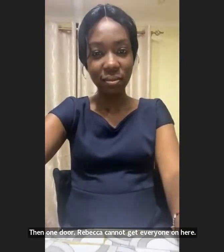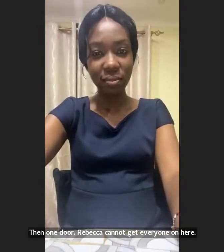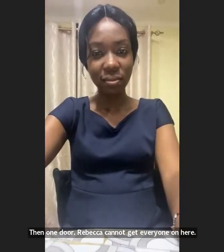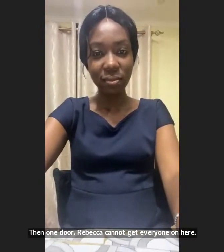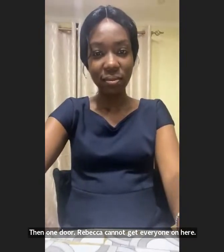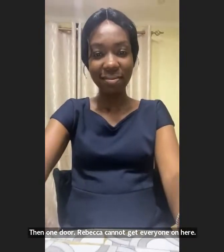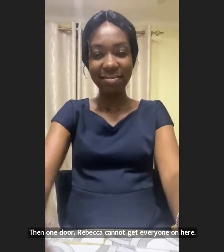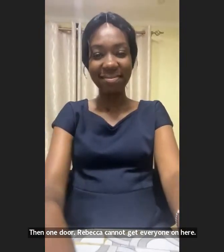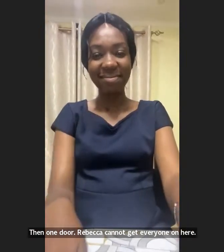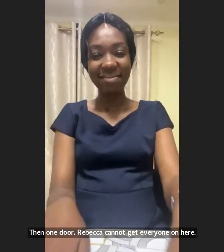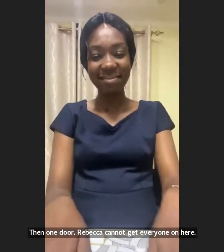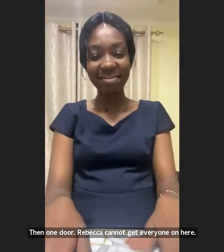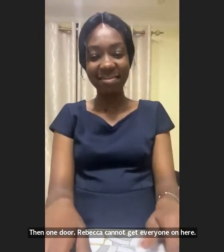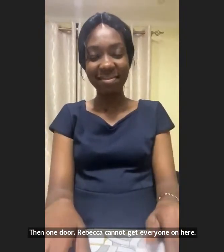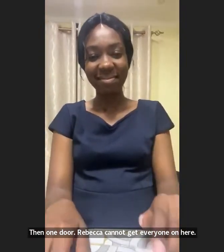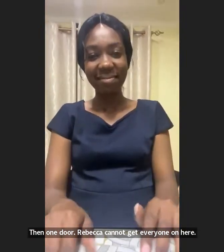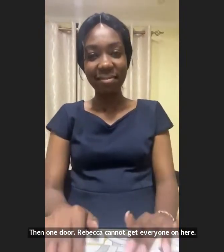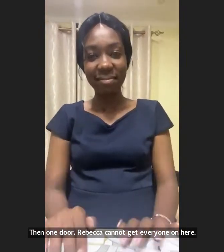hi, everyone.